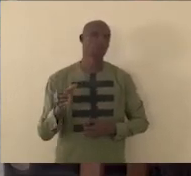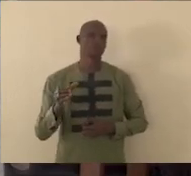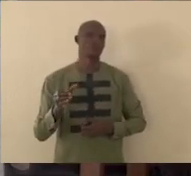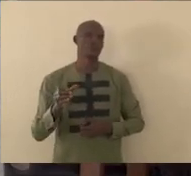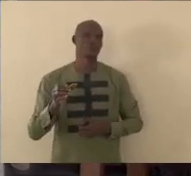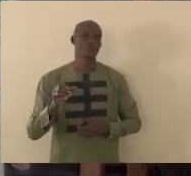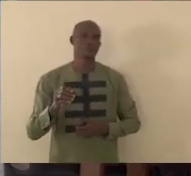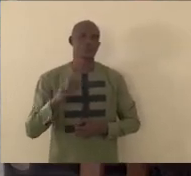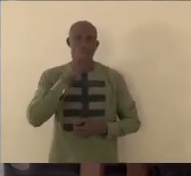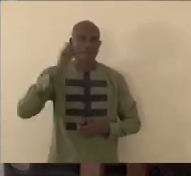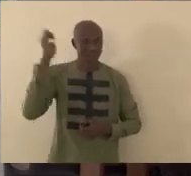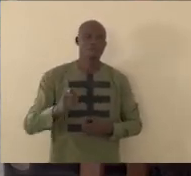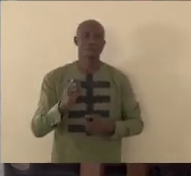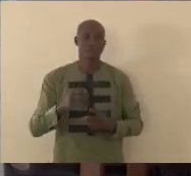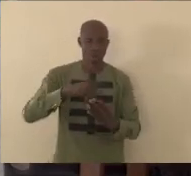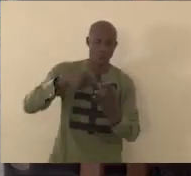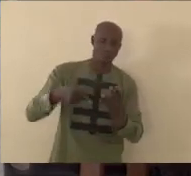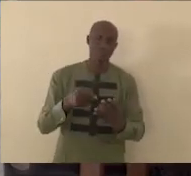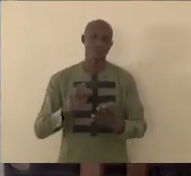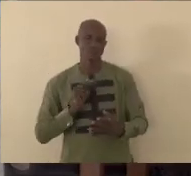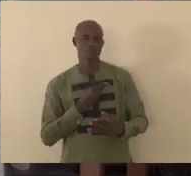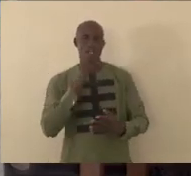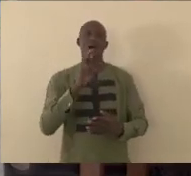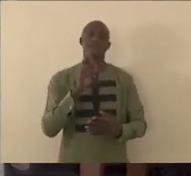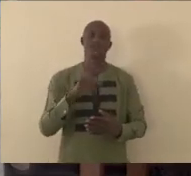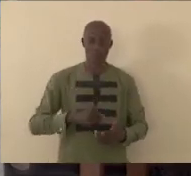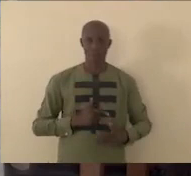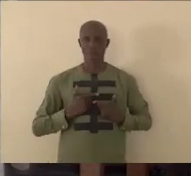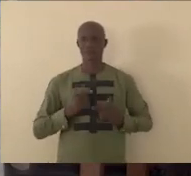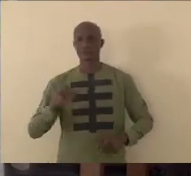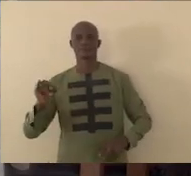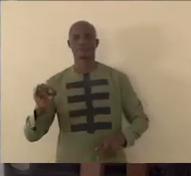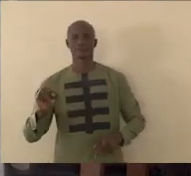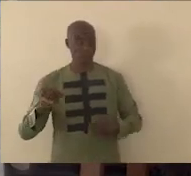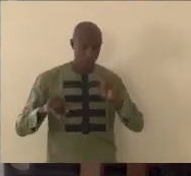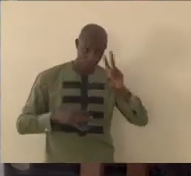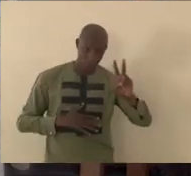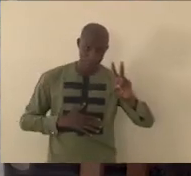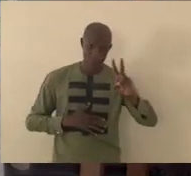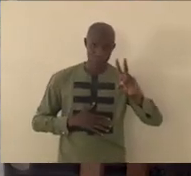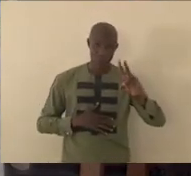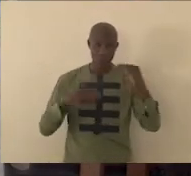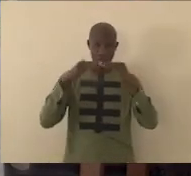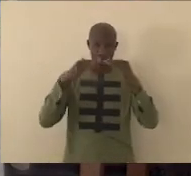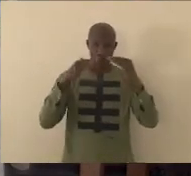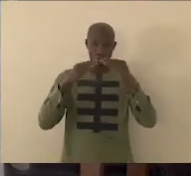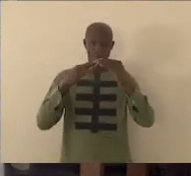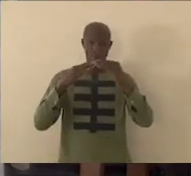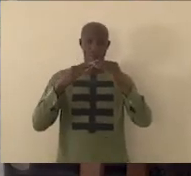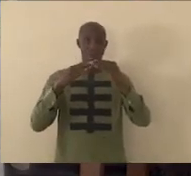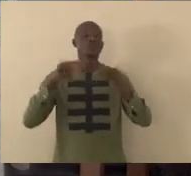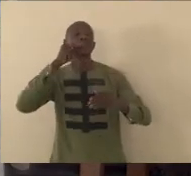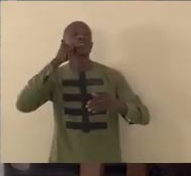ruthless, and the most beastly among us are surviving in the short term. Two, equal